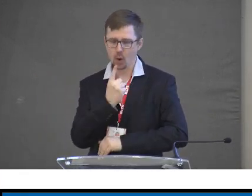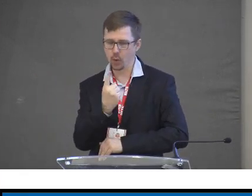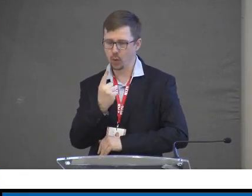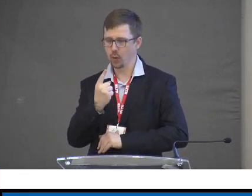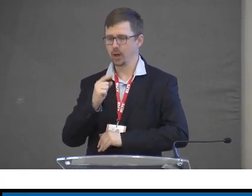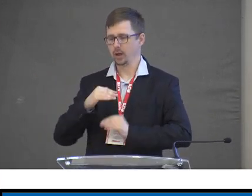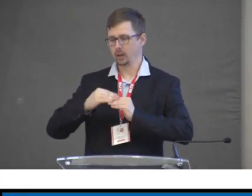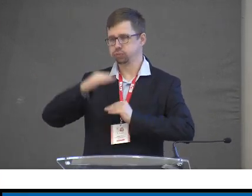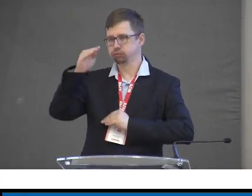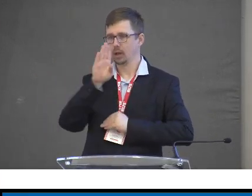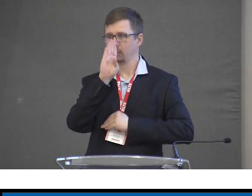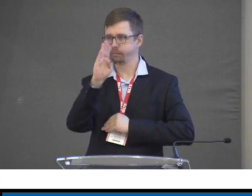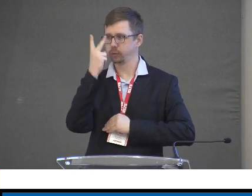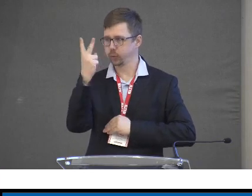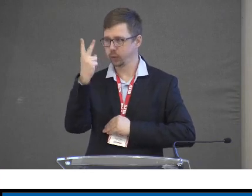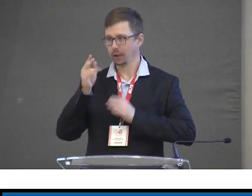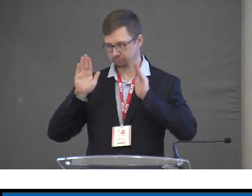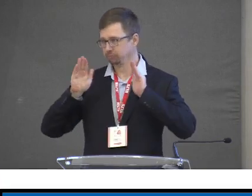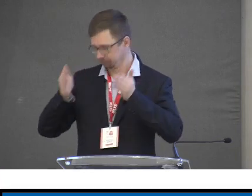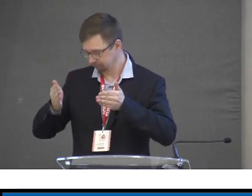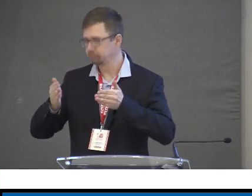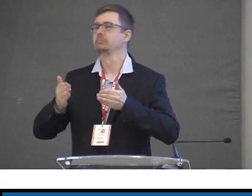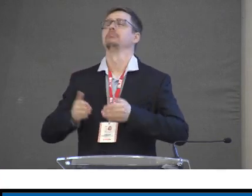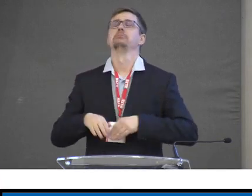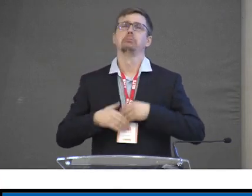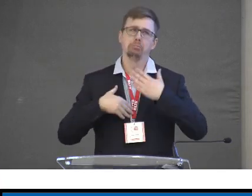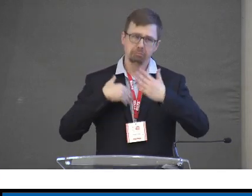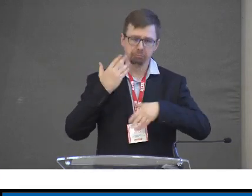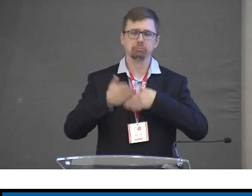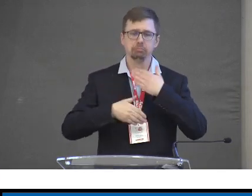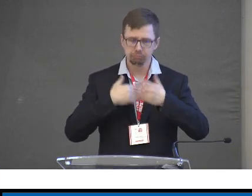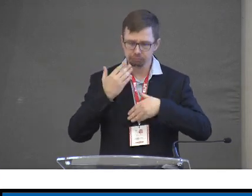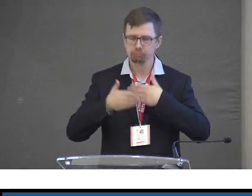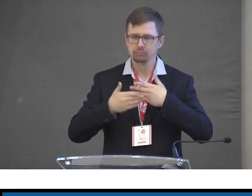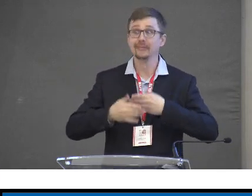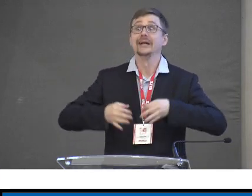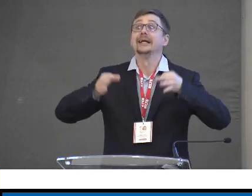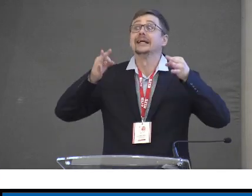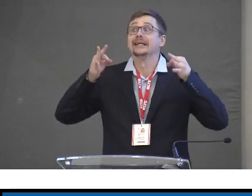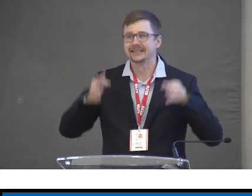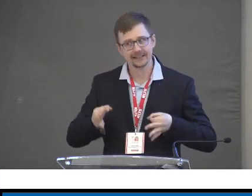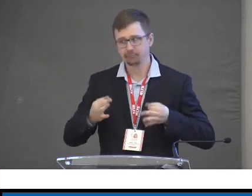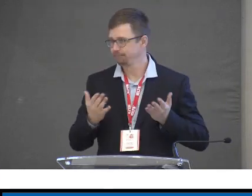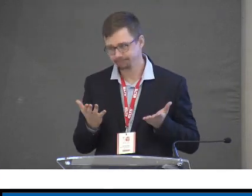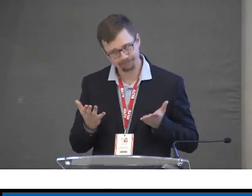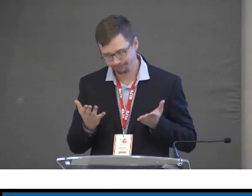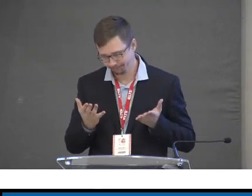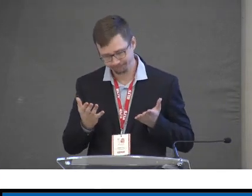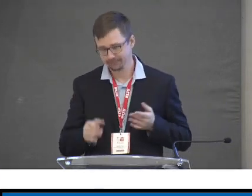level descriptors of Czech Sign Language for levels A1 till B2.